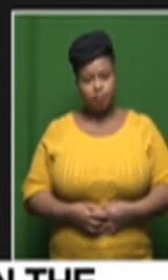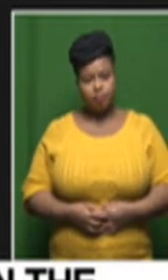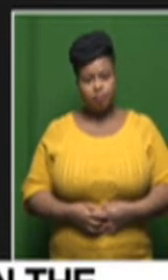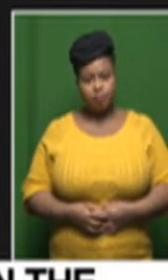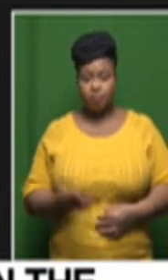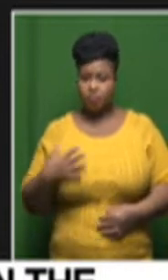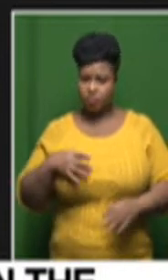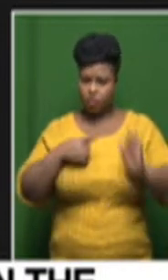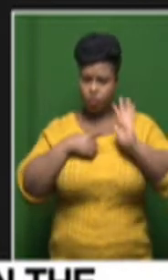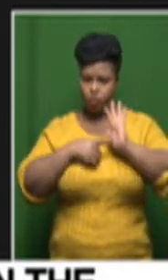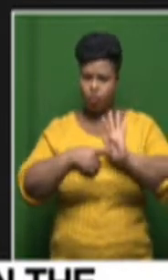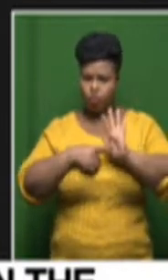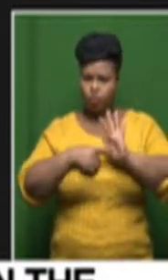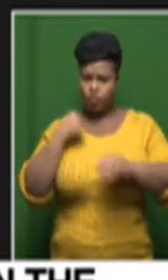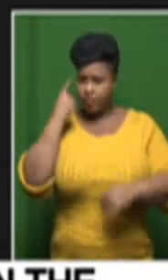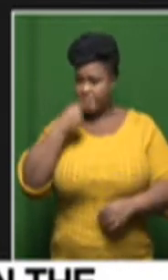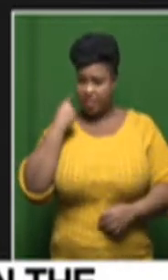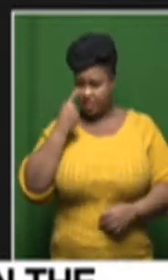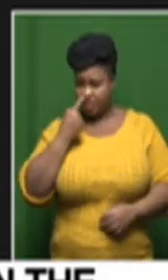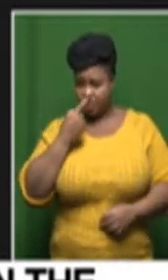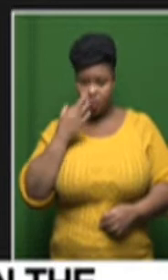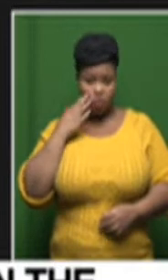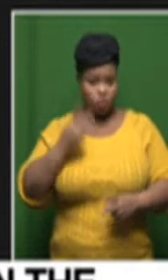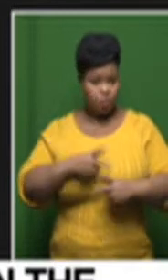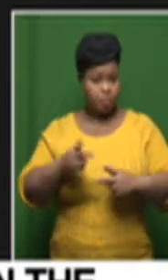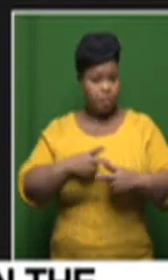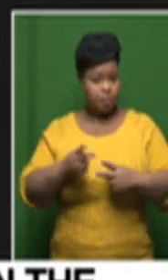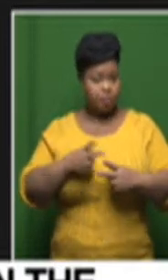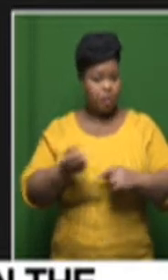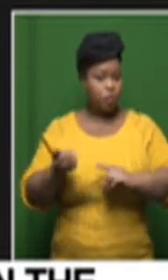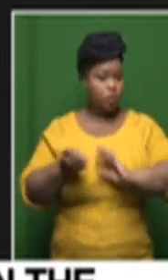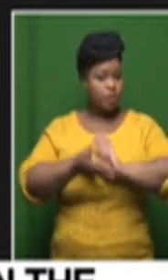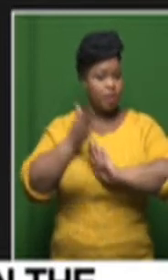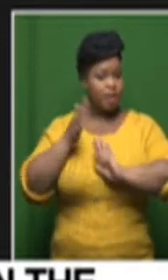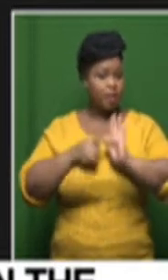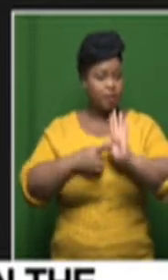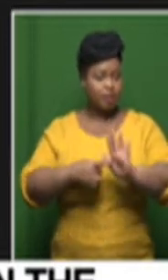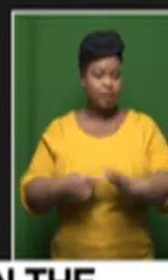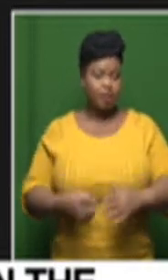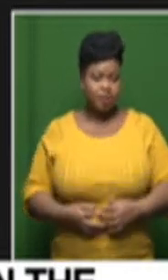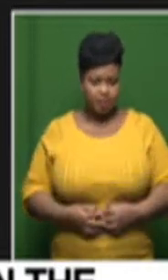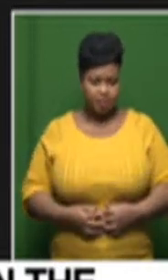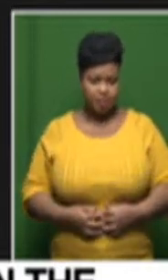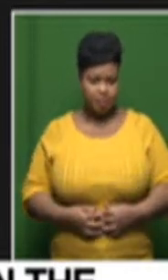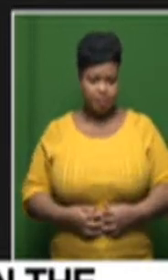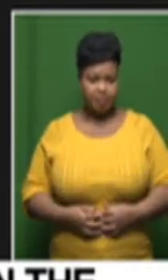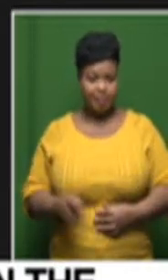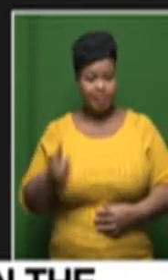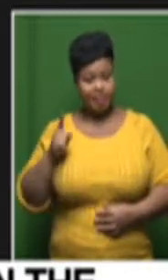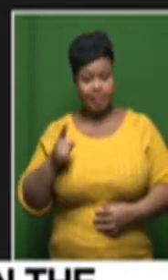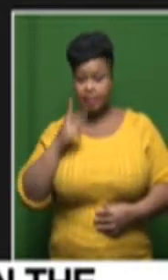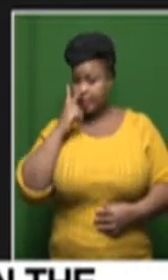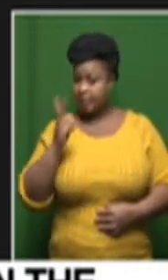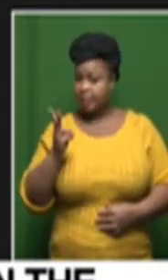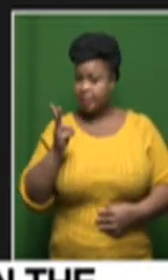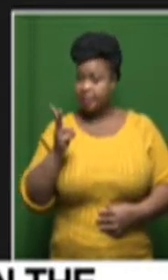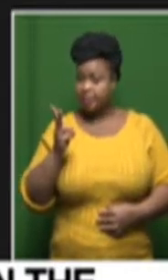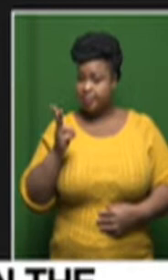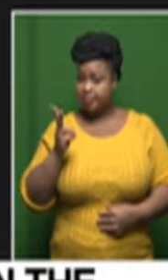you show your face as you prepare to show us your slides? This is the slides. Can you see it?